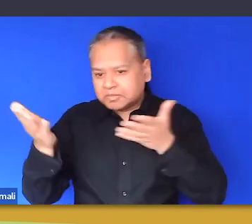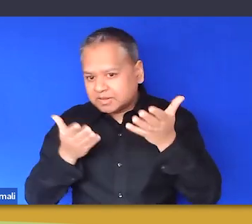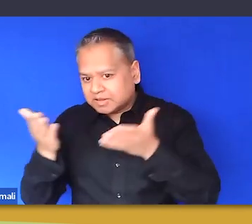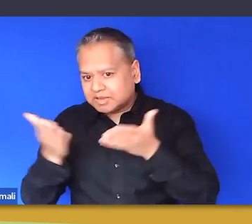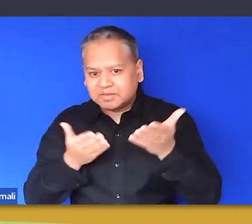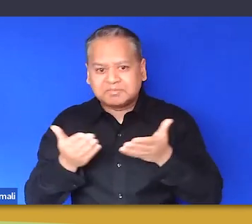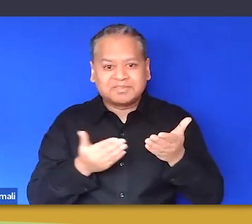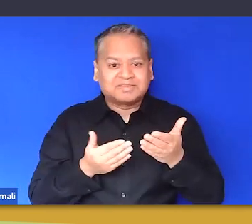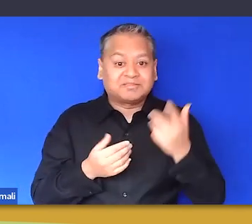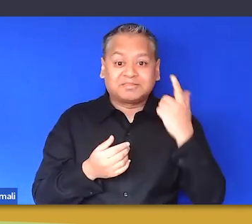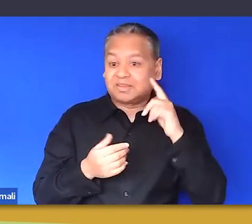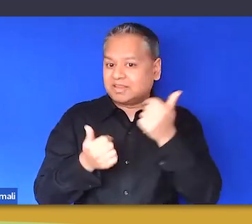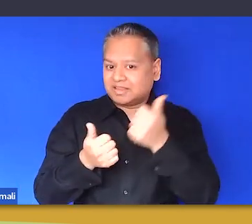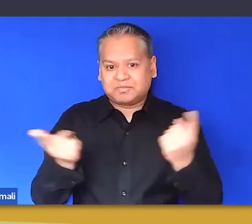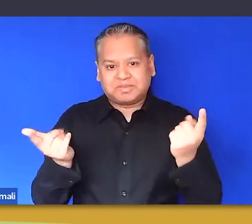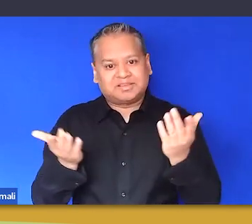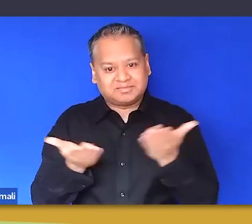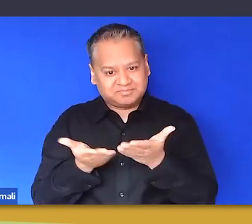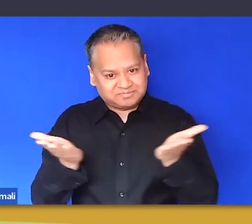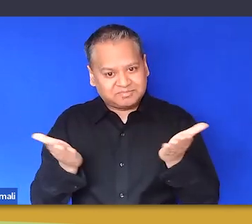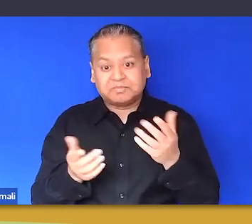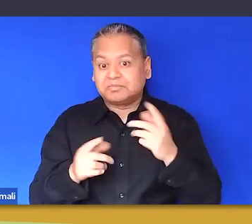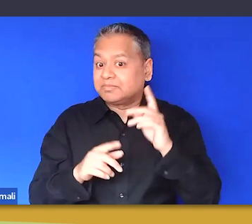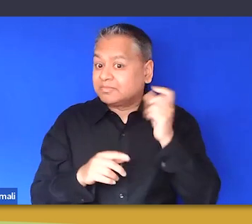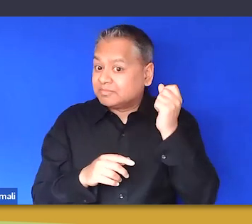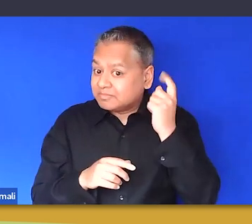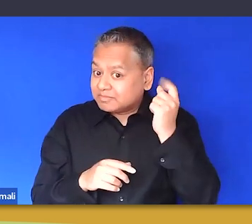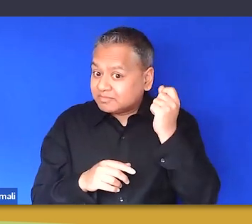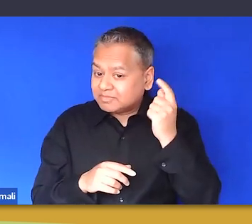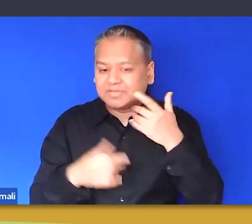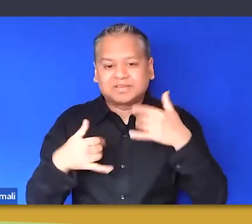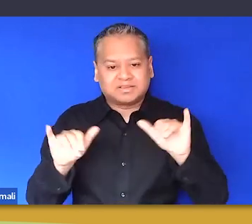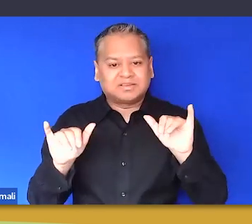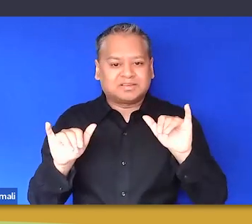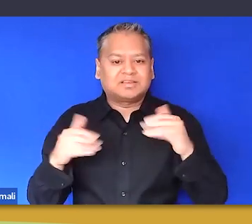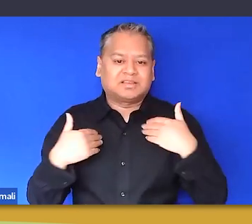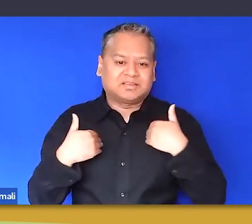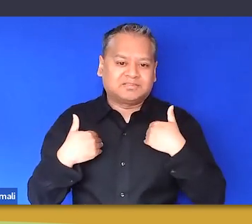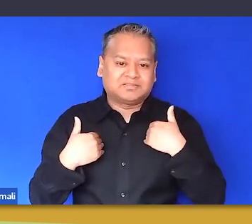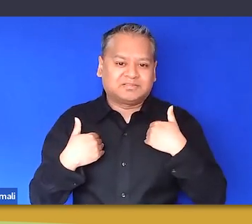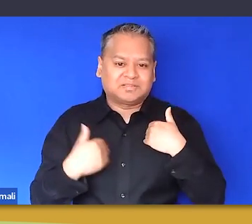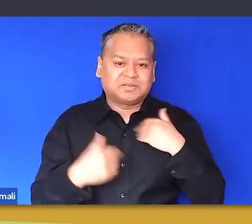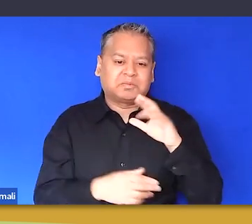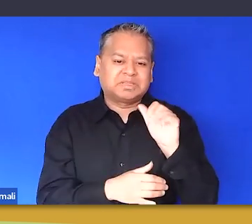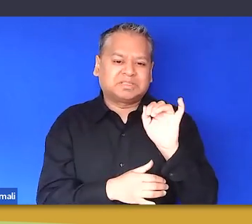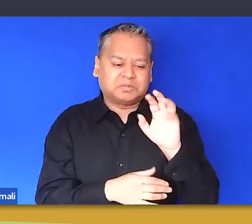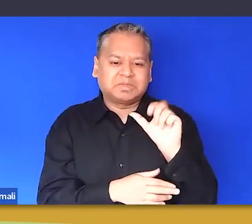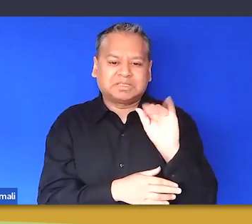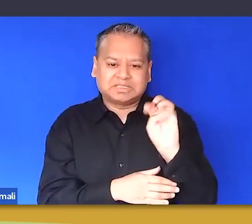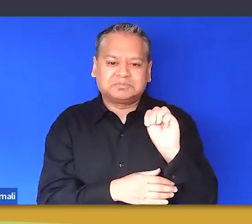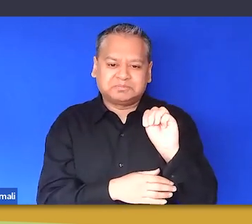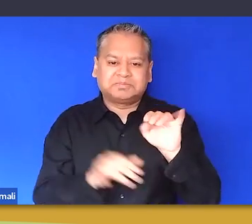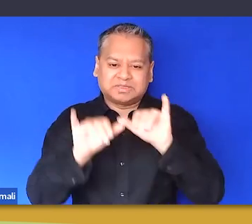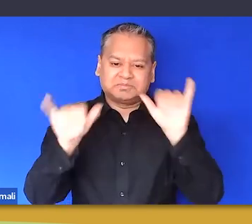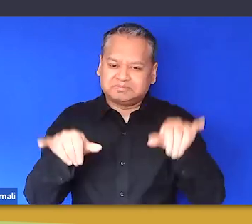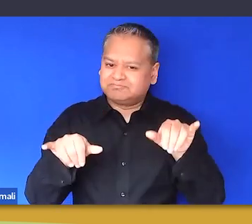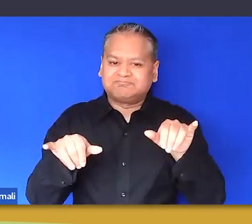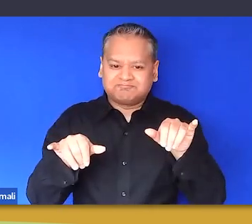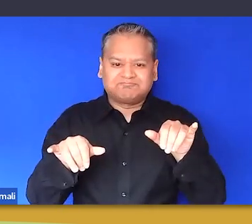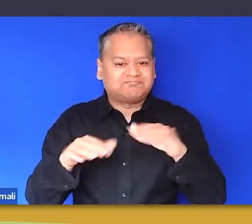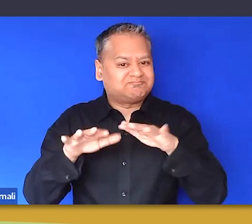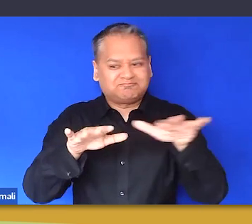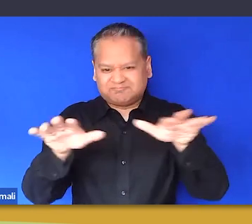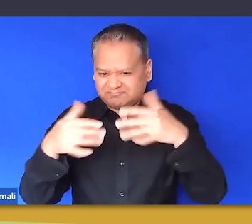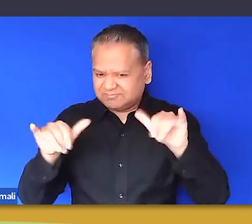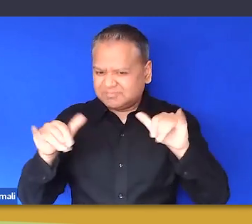racism and discrimination remain an ugly reality, especially with Indigenous and racialized communities. As we come through the